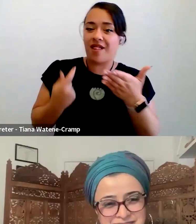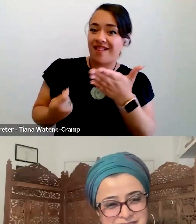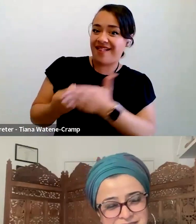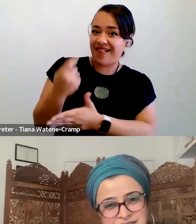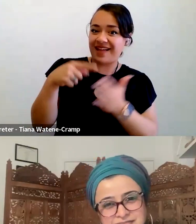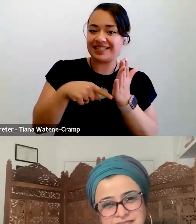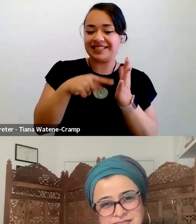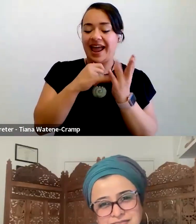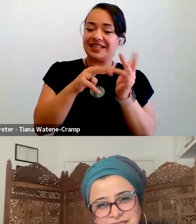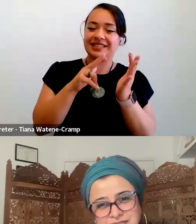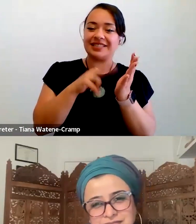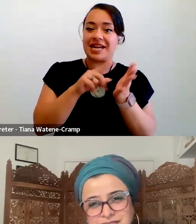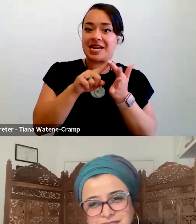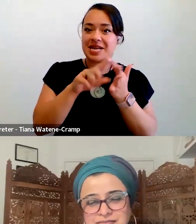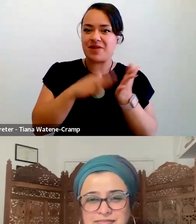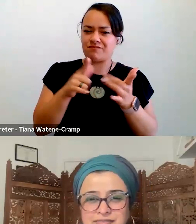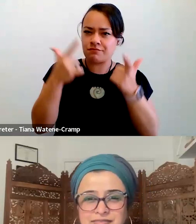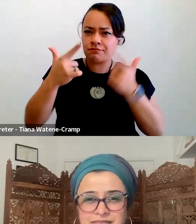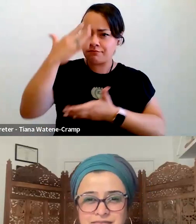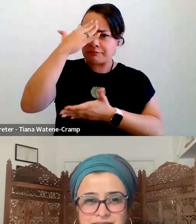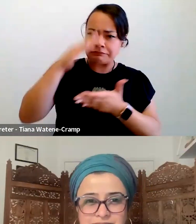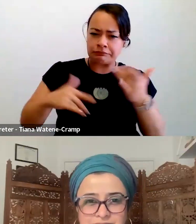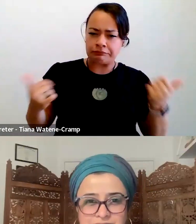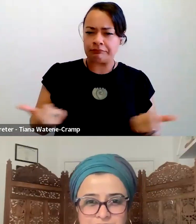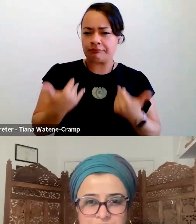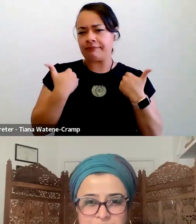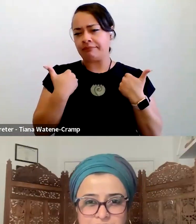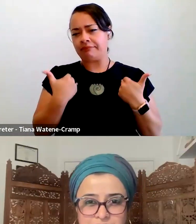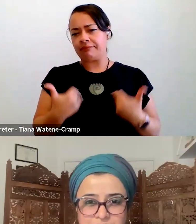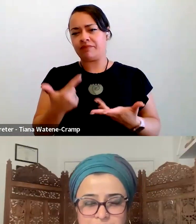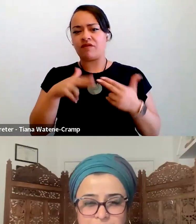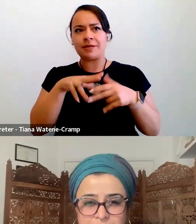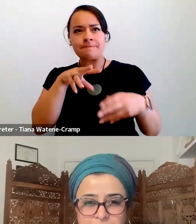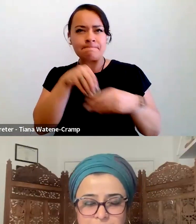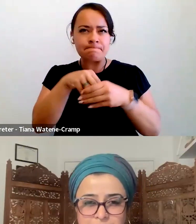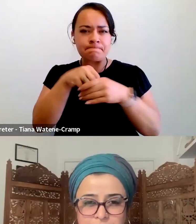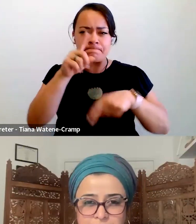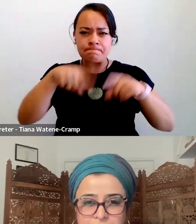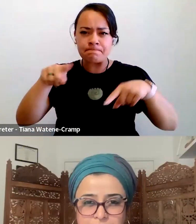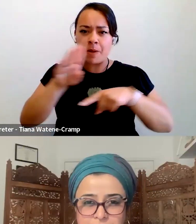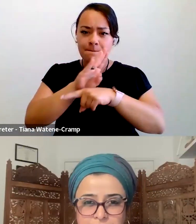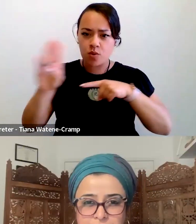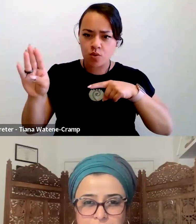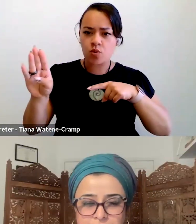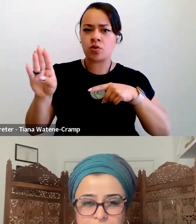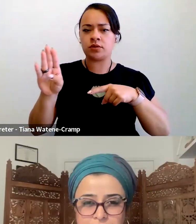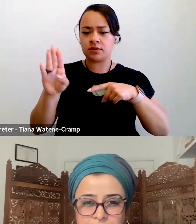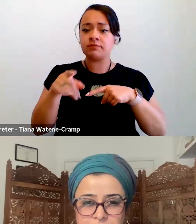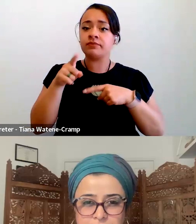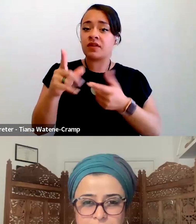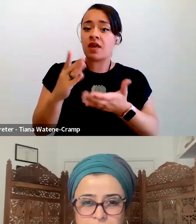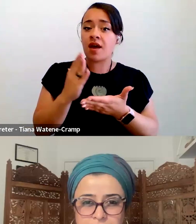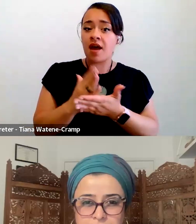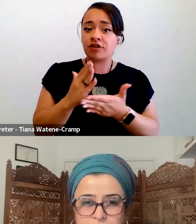She's got a lot of experience of being engaged on boards, and she's